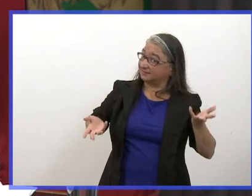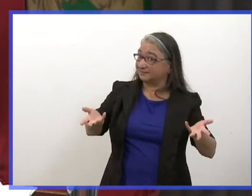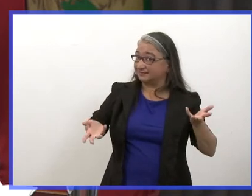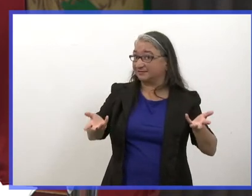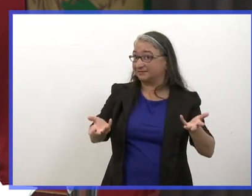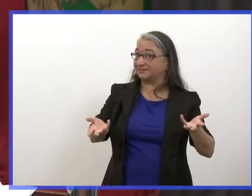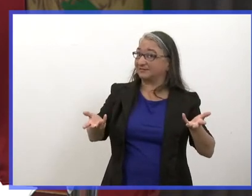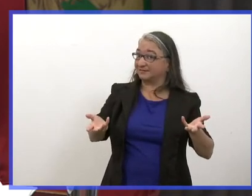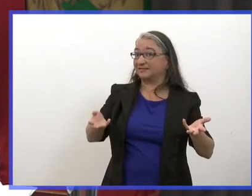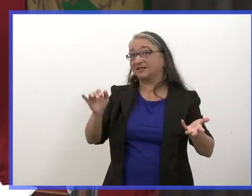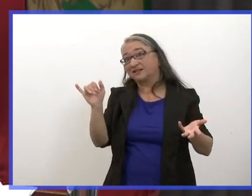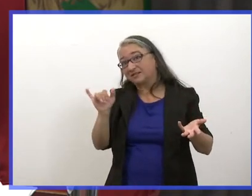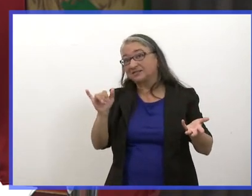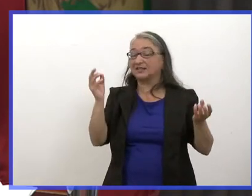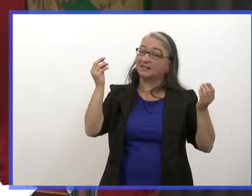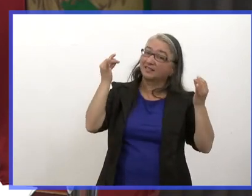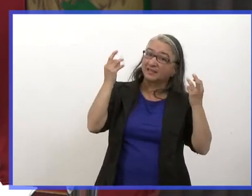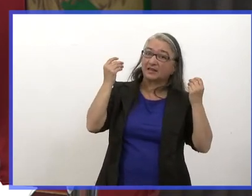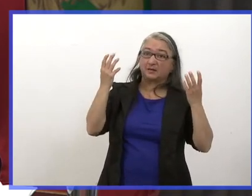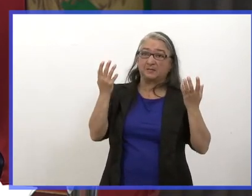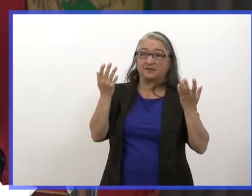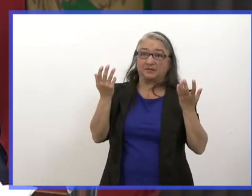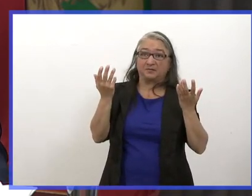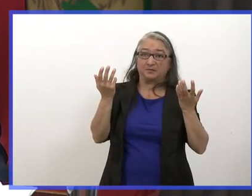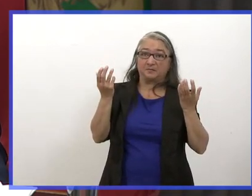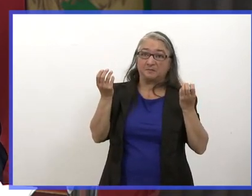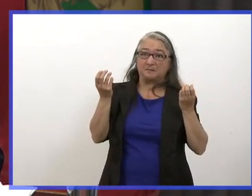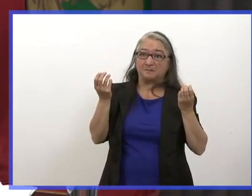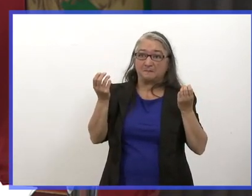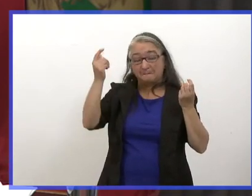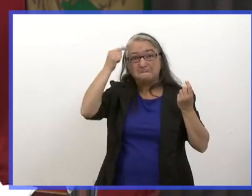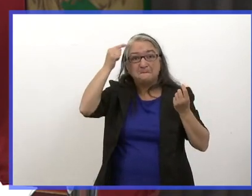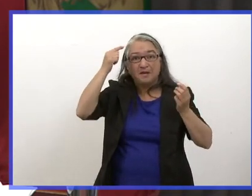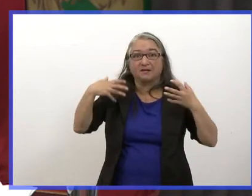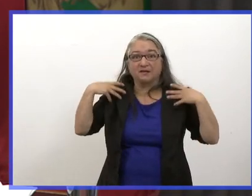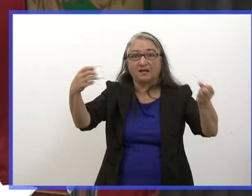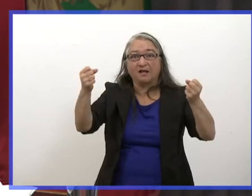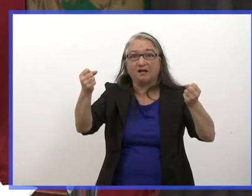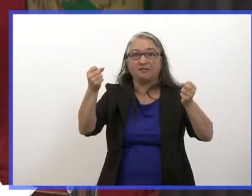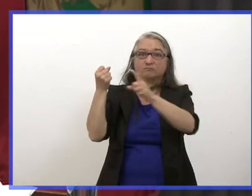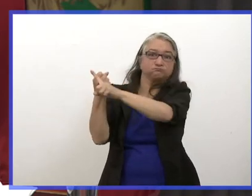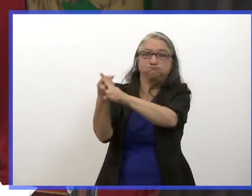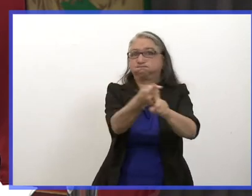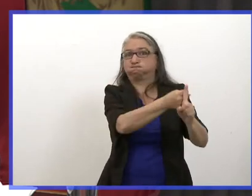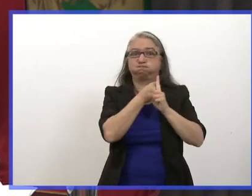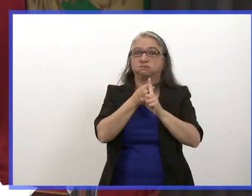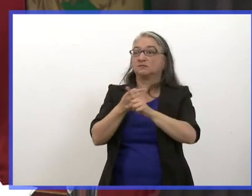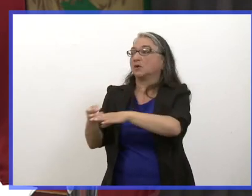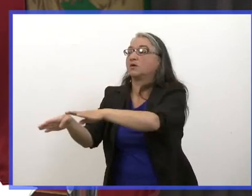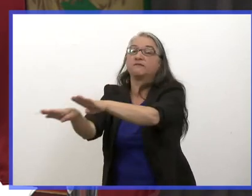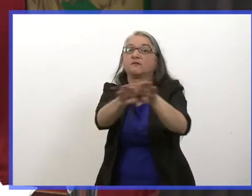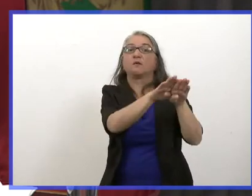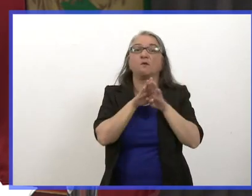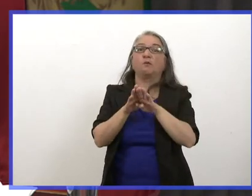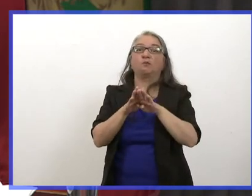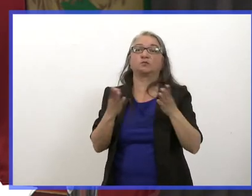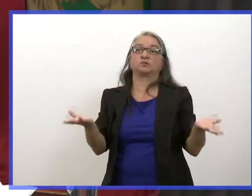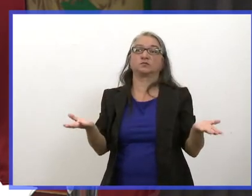health impact of closing your small businesses all down and putting people out of work all over the province of